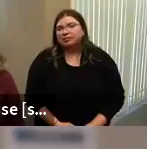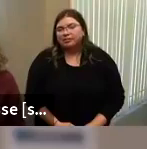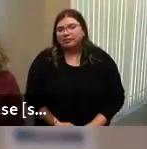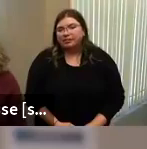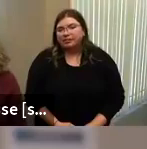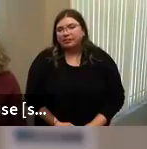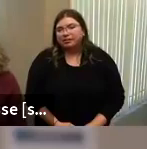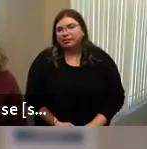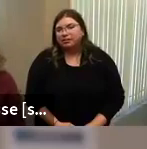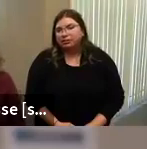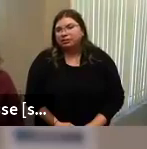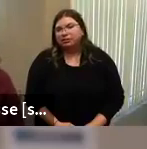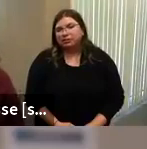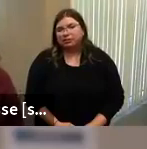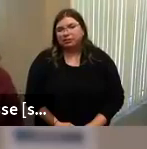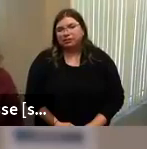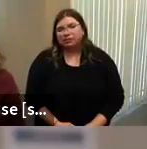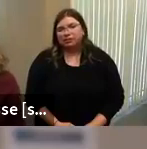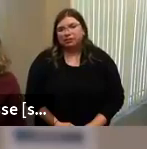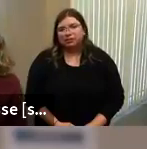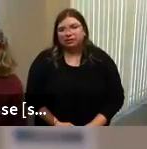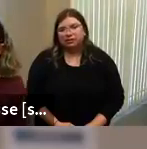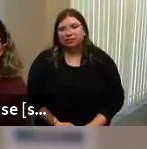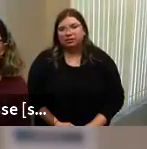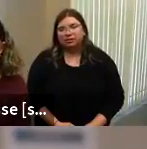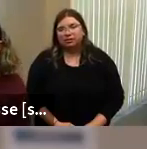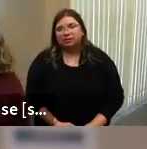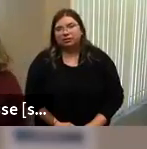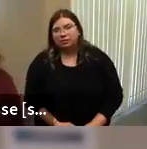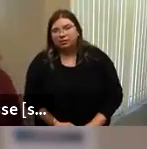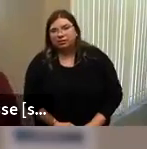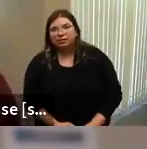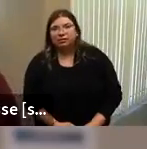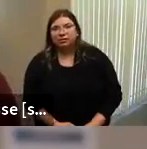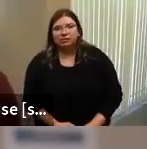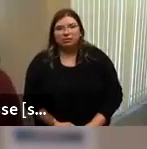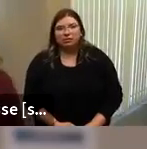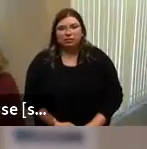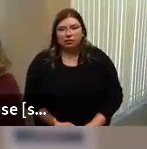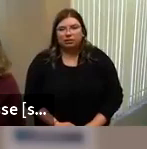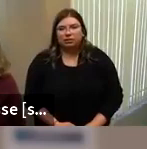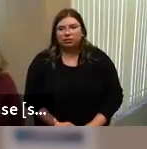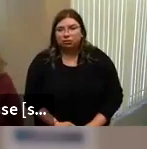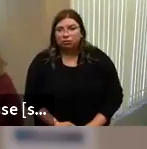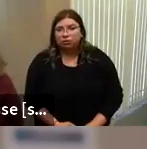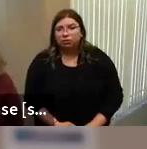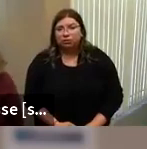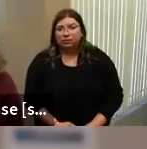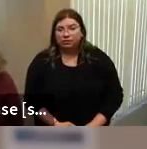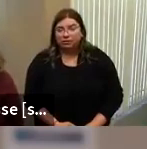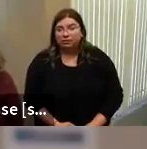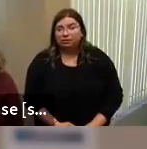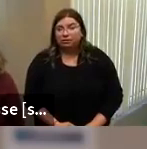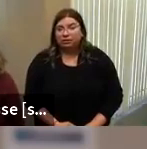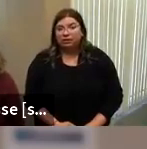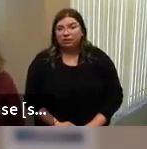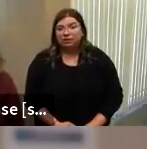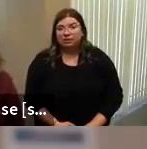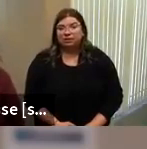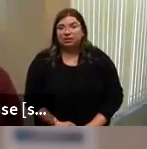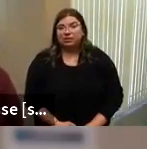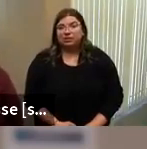and that is a perfect time to start learning. You learn the rules of the language, linguistics, the grammar, the structure from the